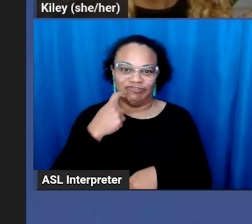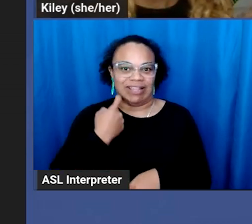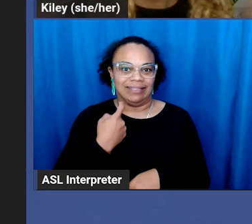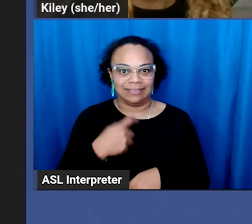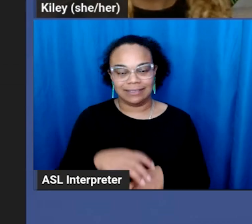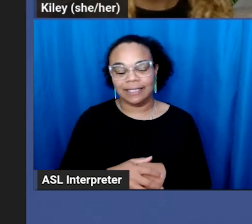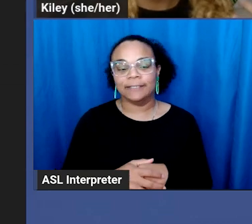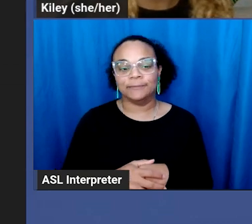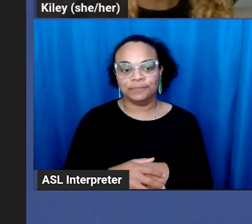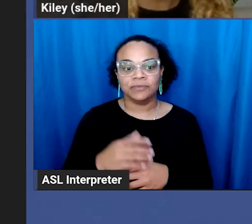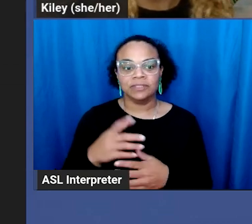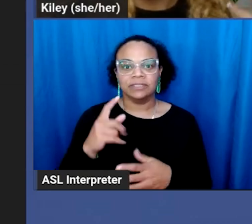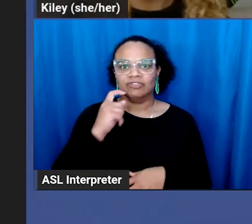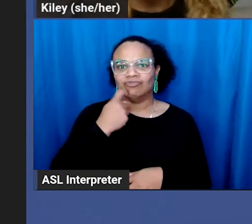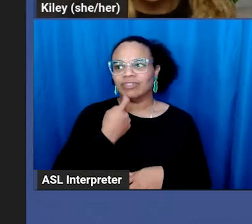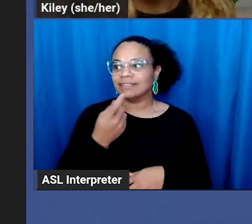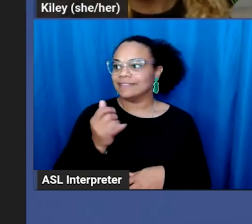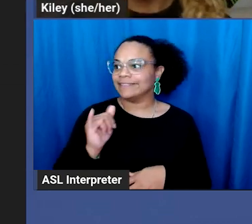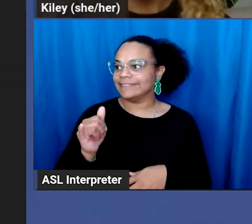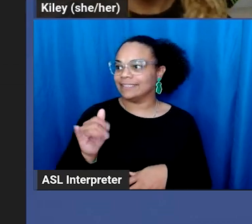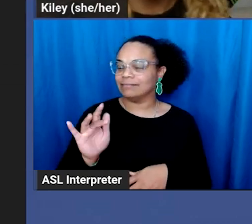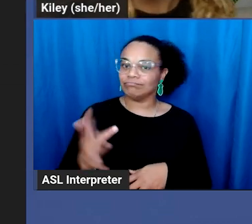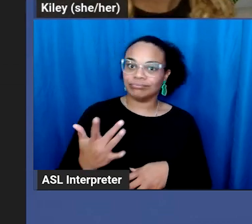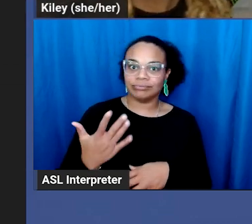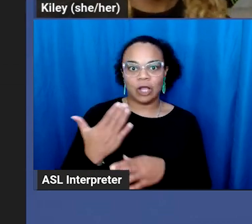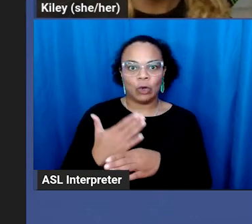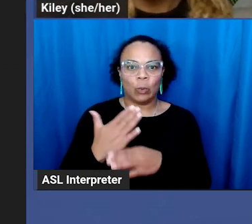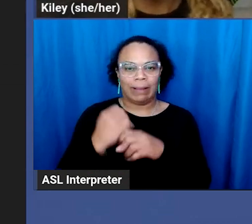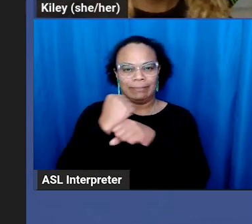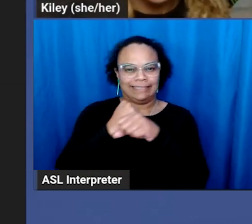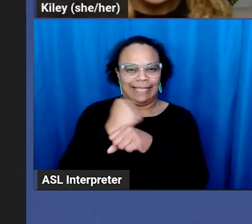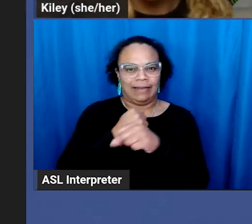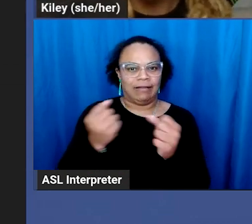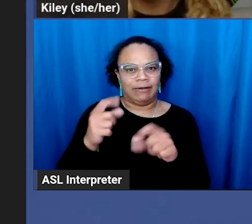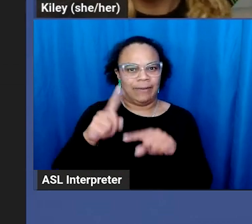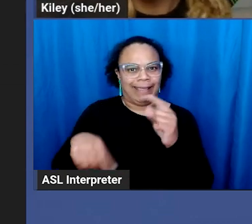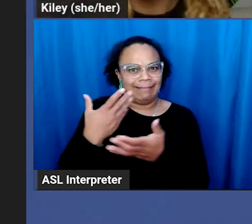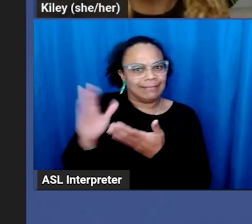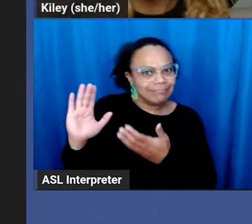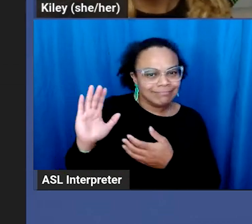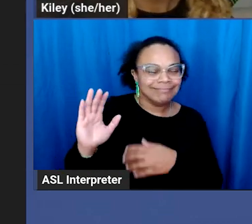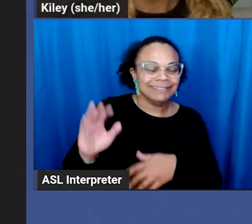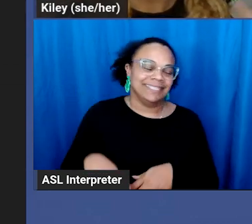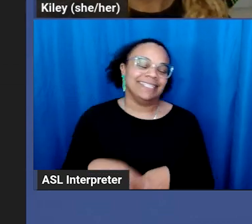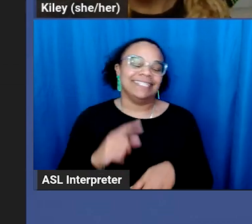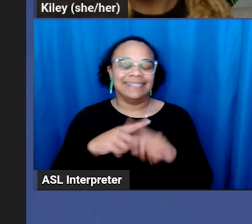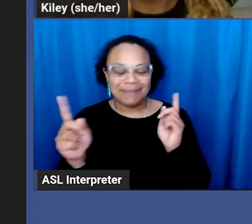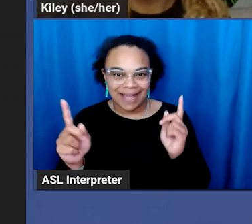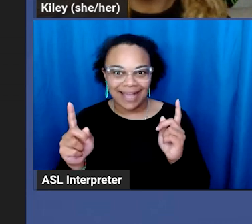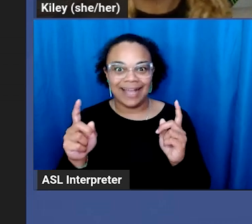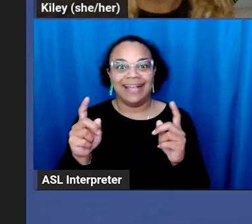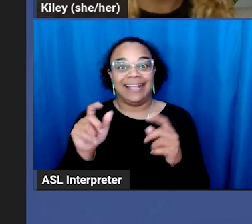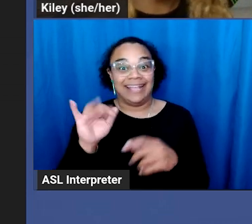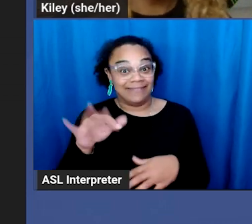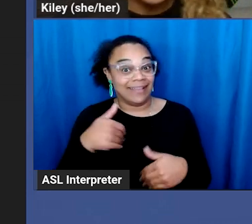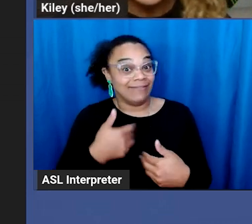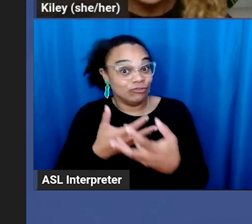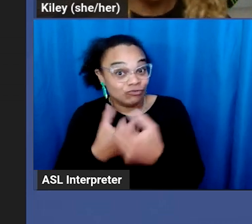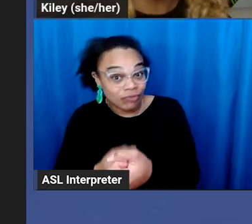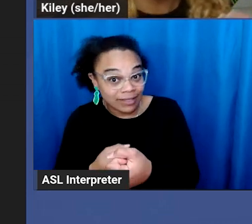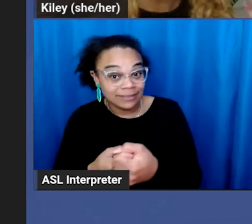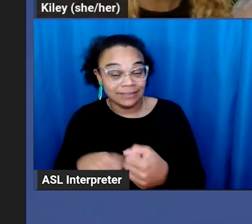and jealousy is like that annoying mosquito that you just can't quite swat. But with trust and